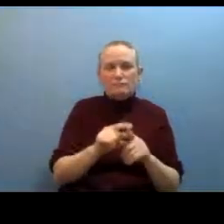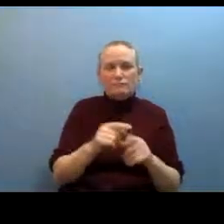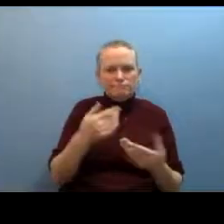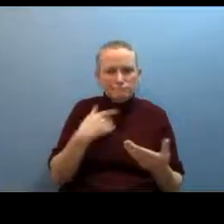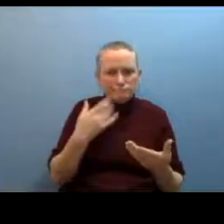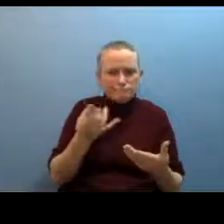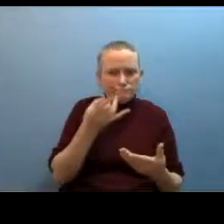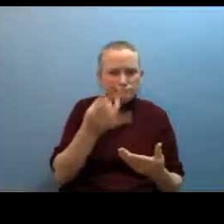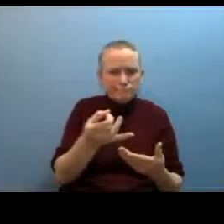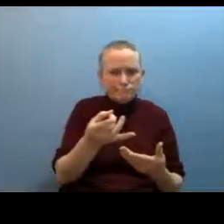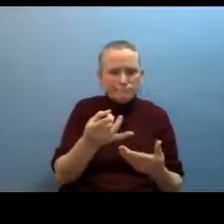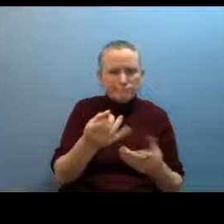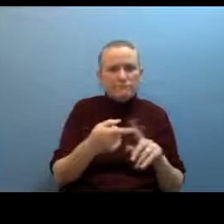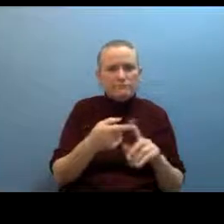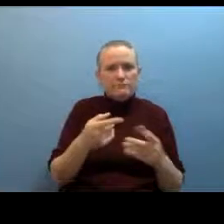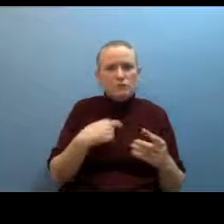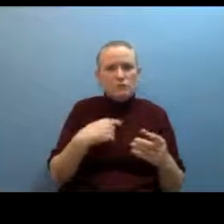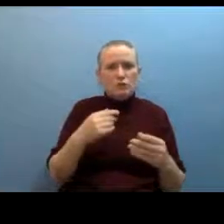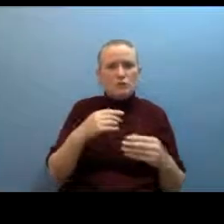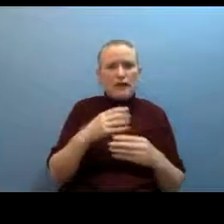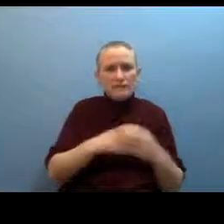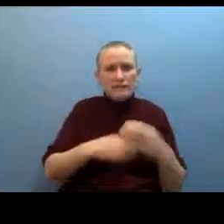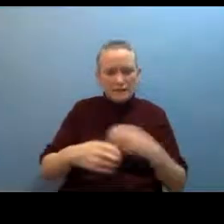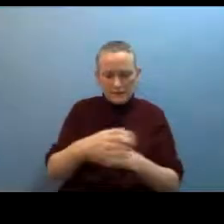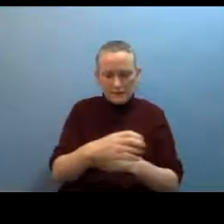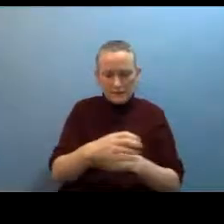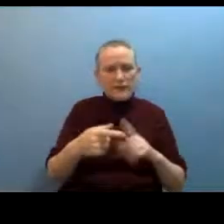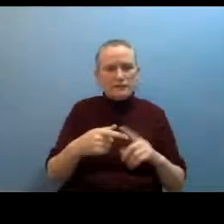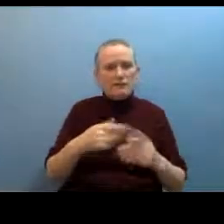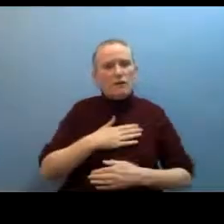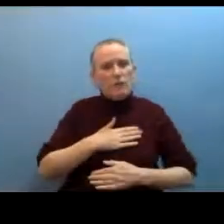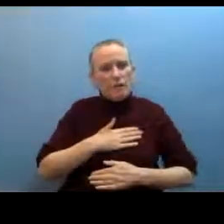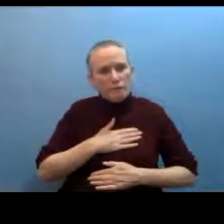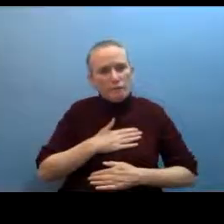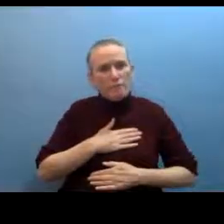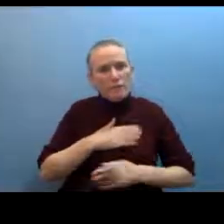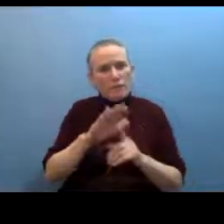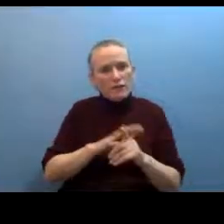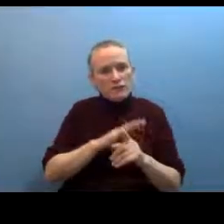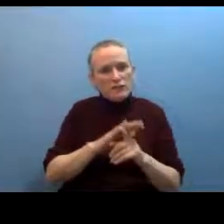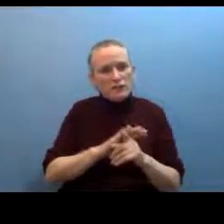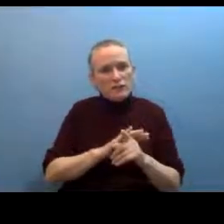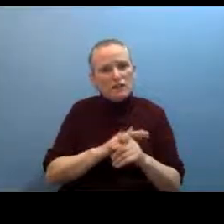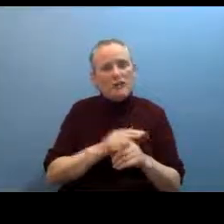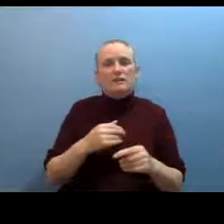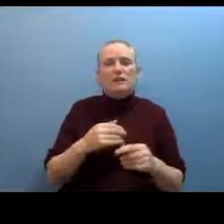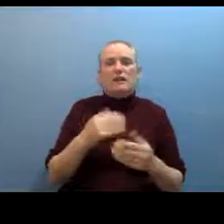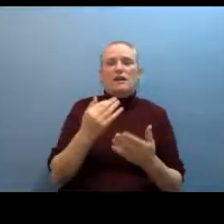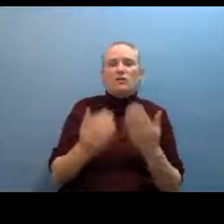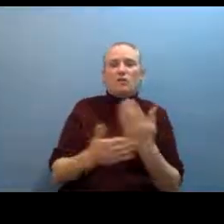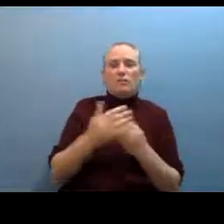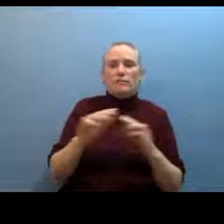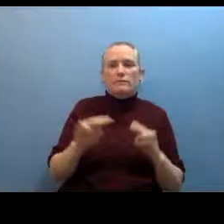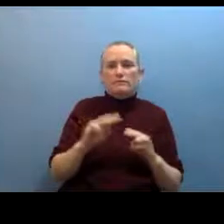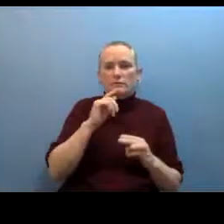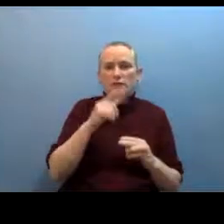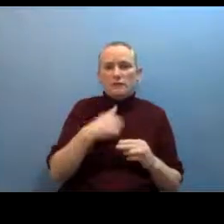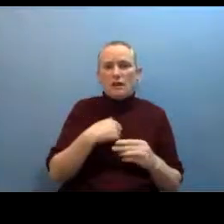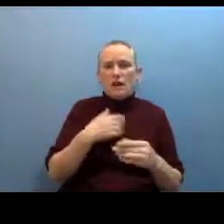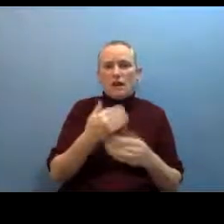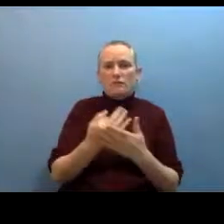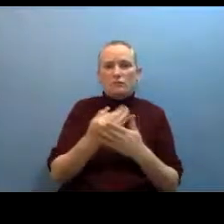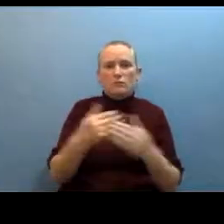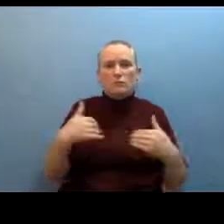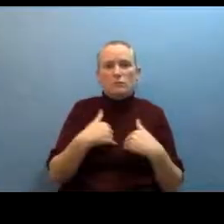empathy and compassion. And I suppose what we hear from young people is that they're often worried about criticism from parents. They're worried that they're going to